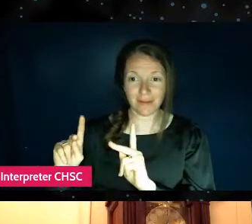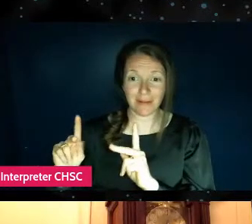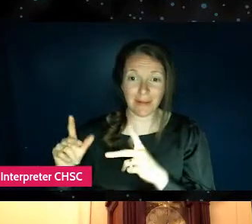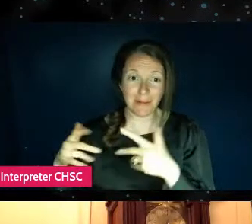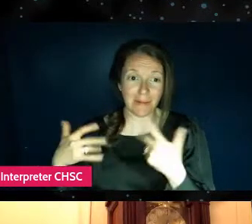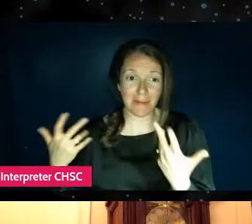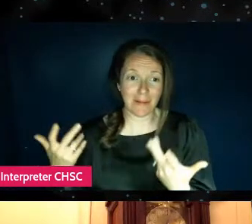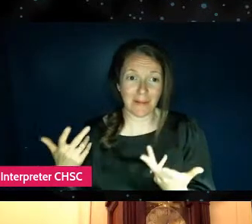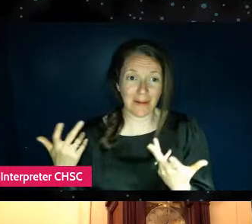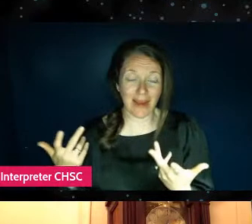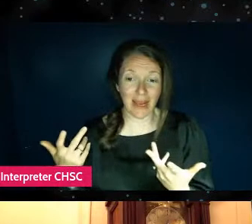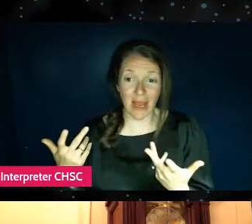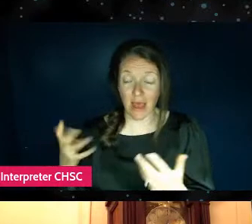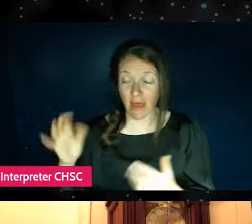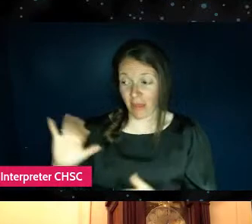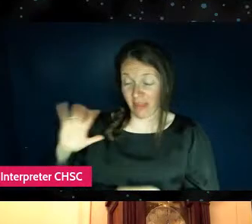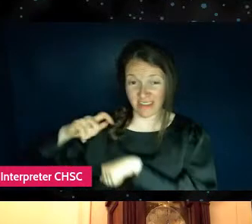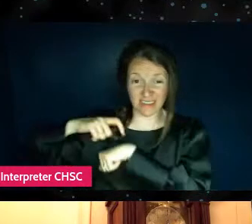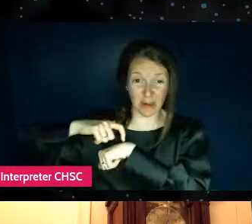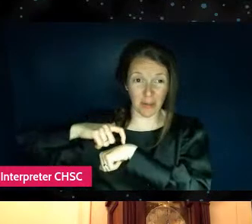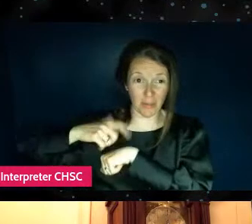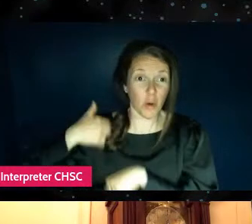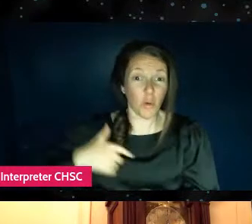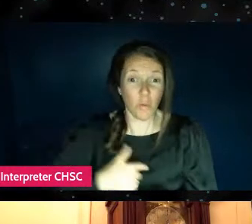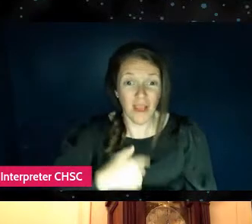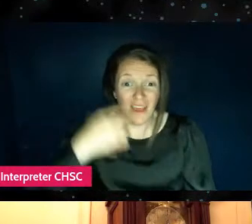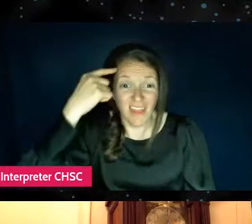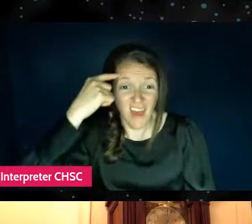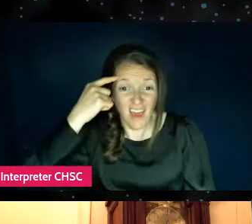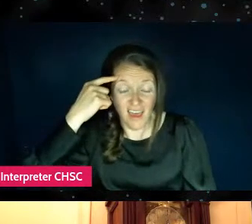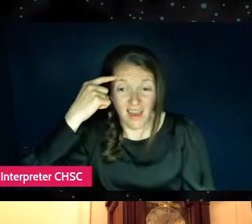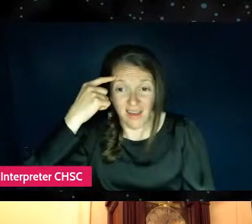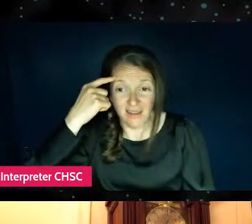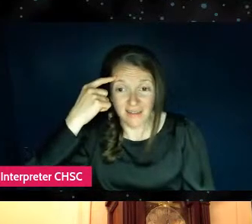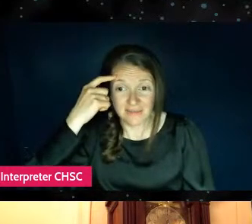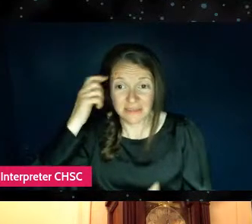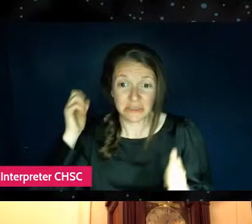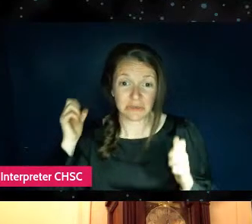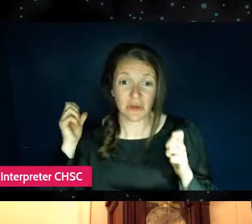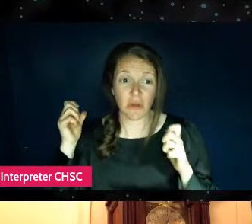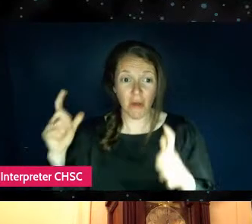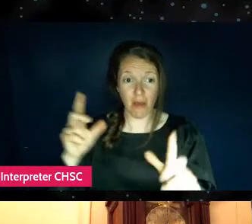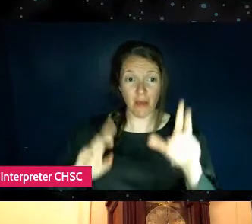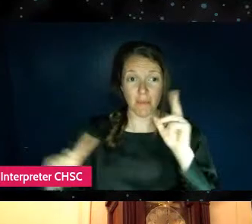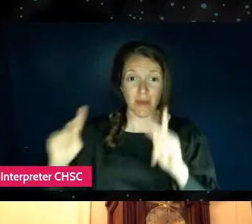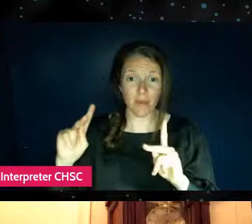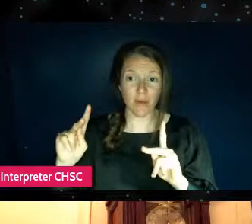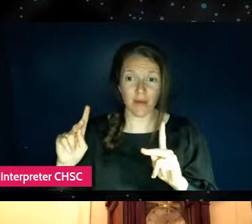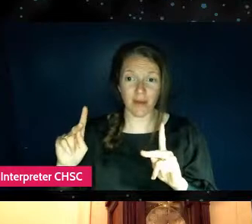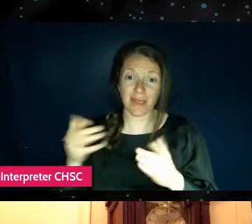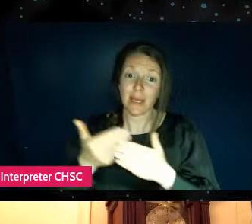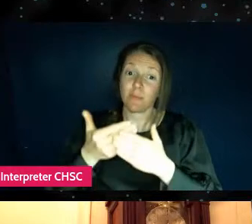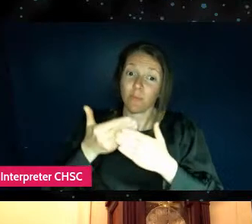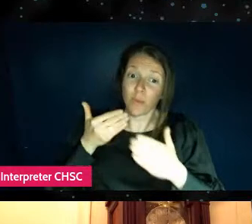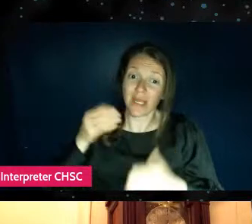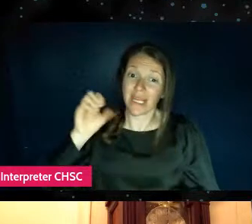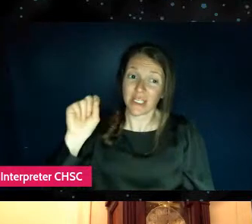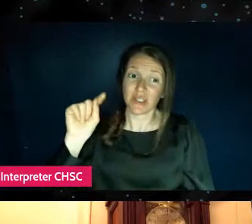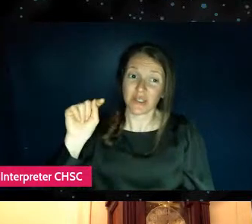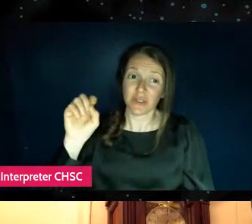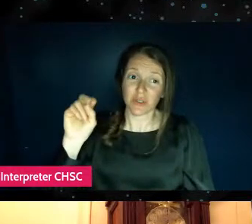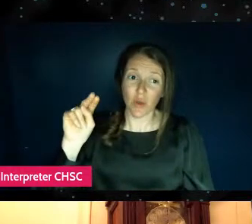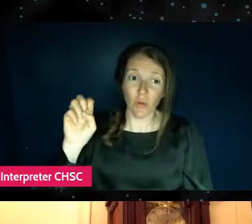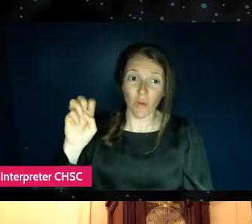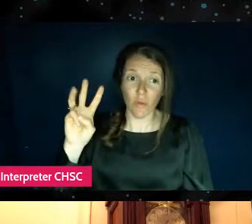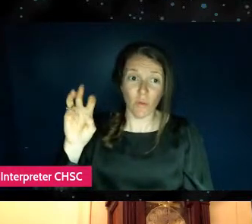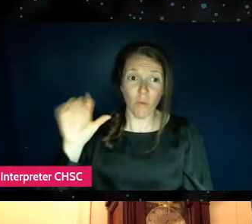you know, at a time when, you know, we thought everybody was, you know, like pre-Stonewall, everybody was